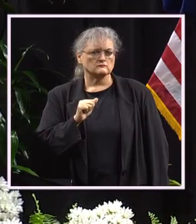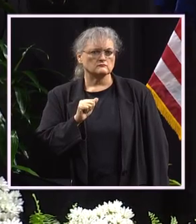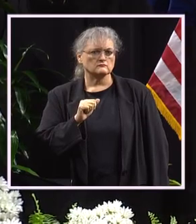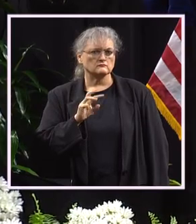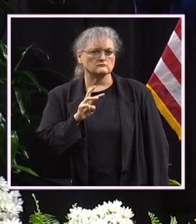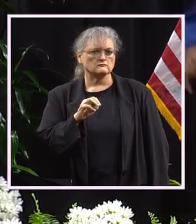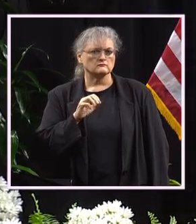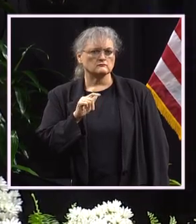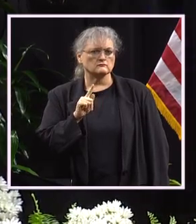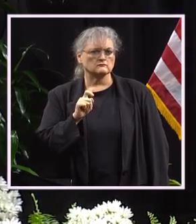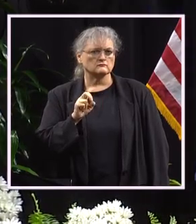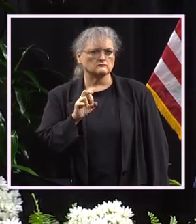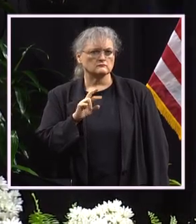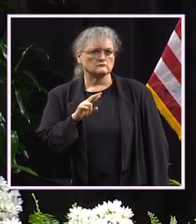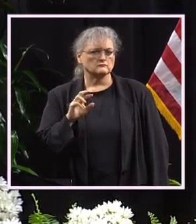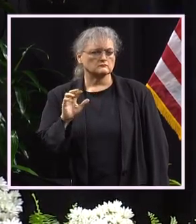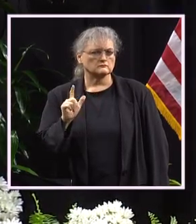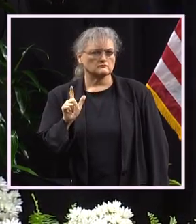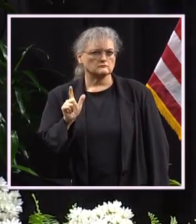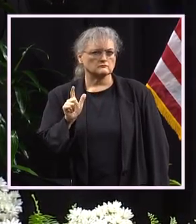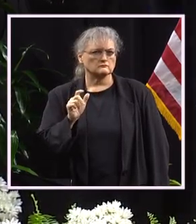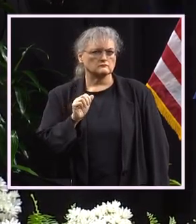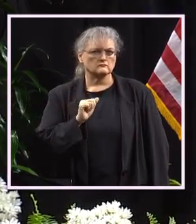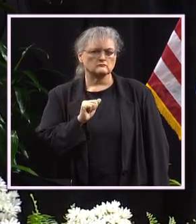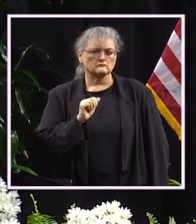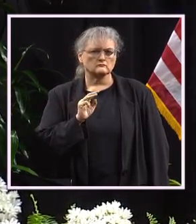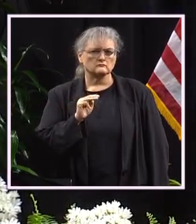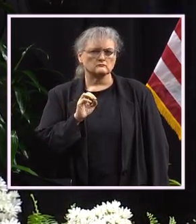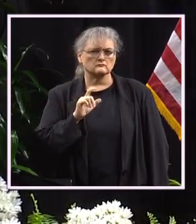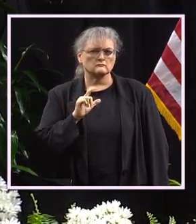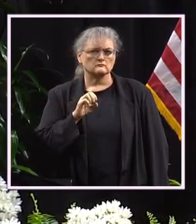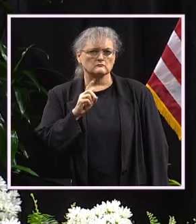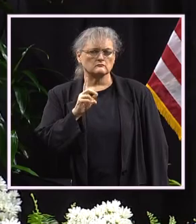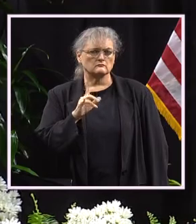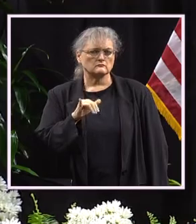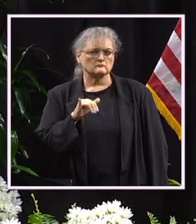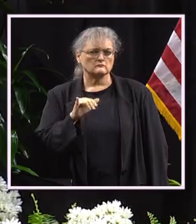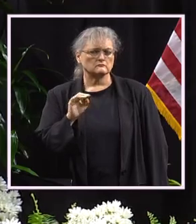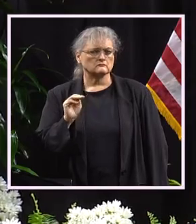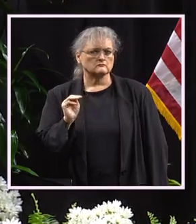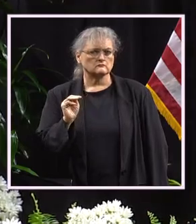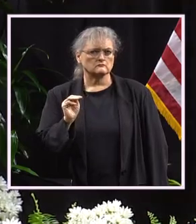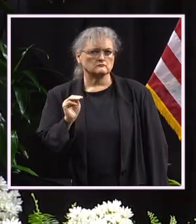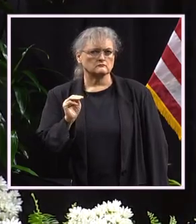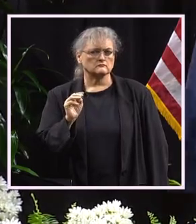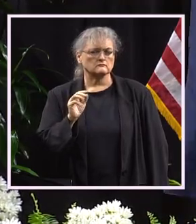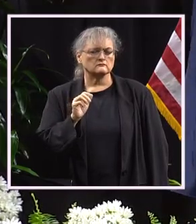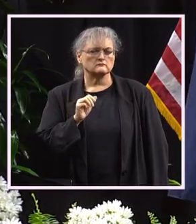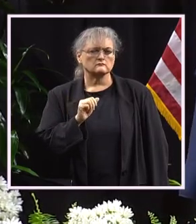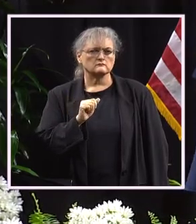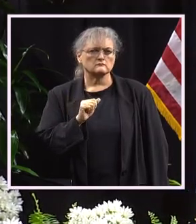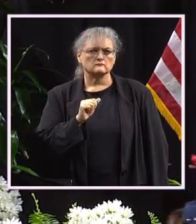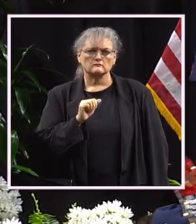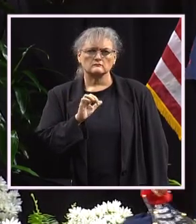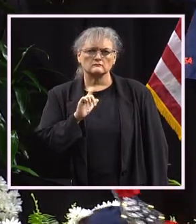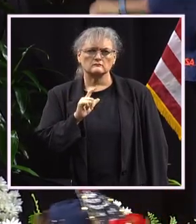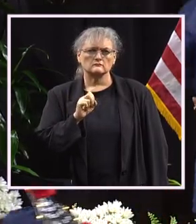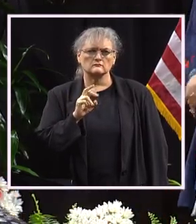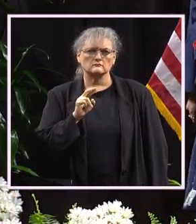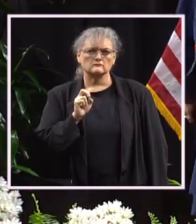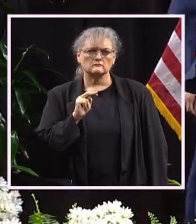Walter Alberto Lopez. Melody Anne Marie Mireles, summa cum laude. Lauren